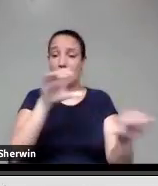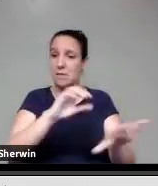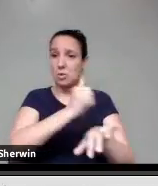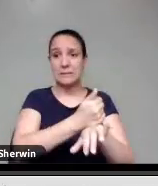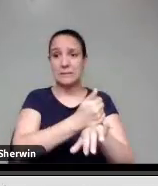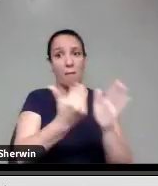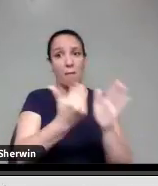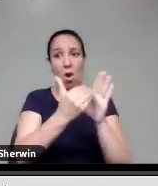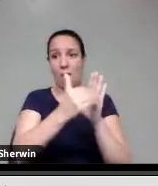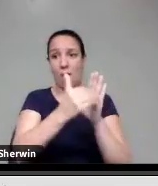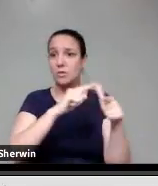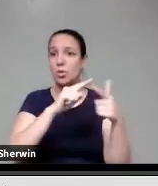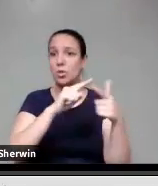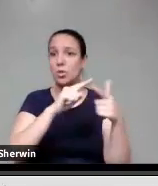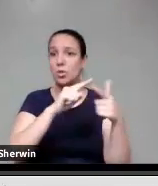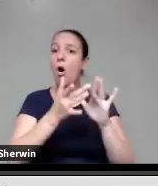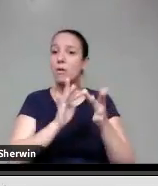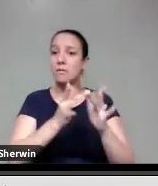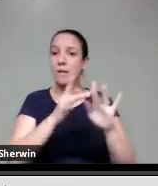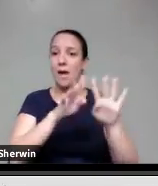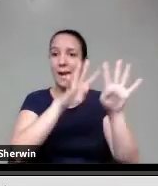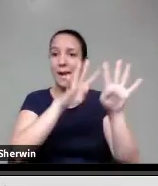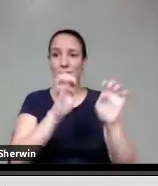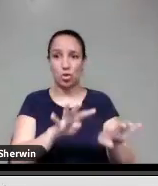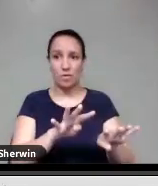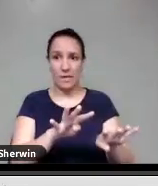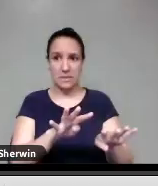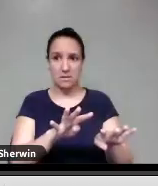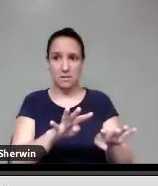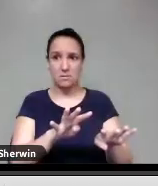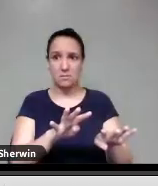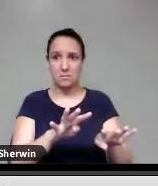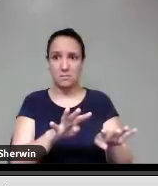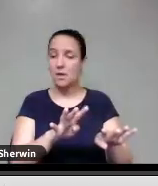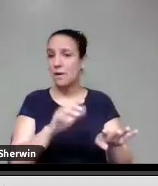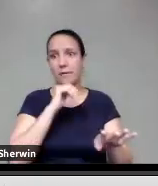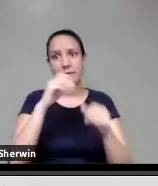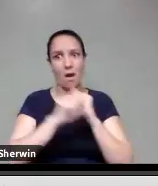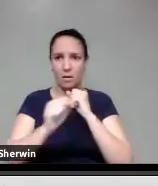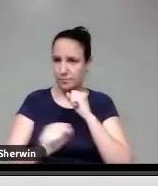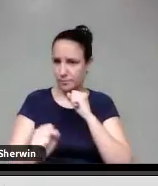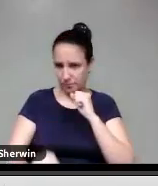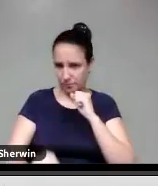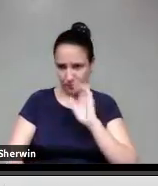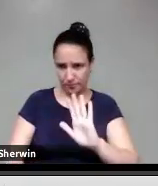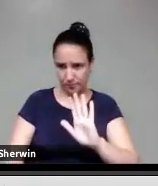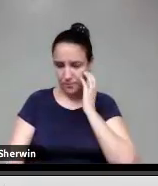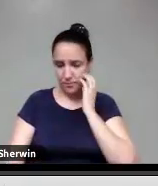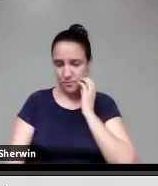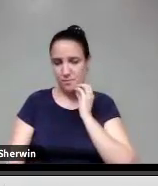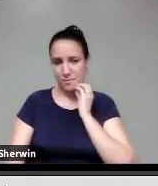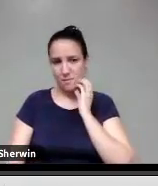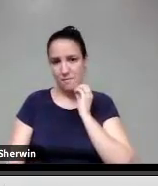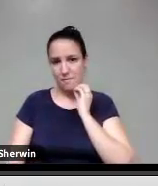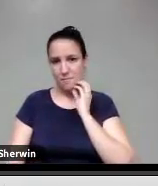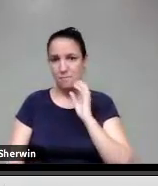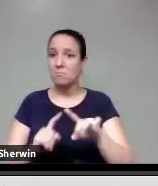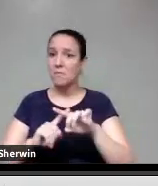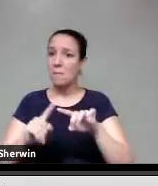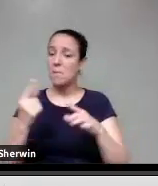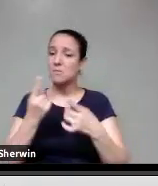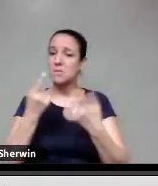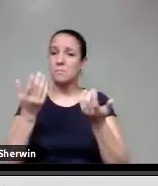Online surveys, if you can have something, again, not excessively wordy, just something where people can respond fairly